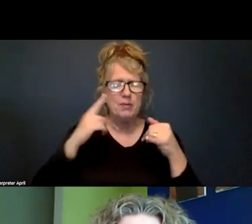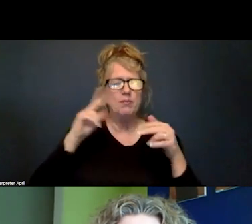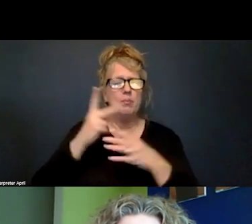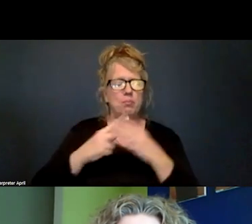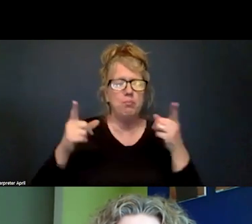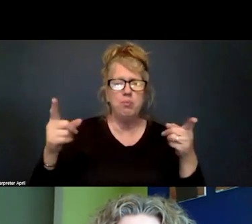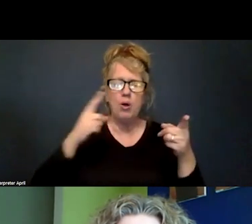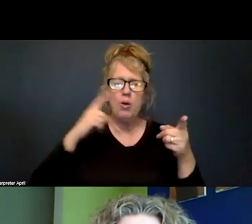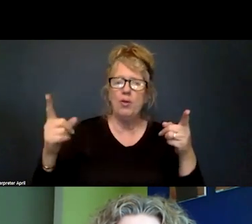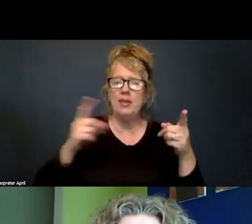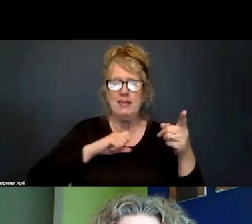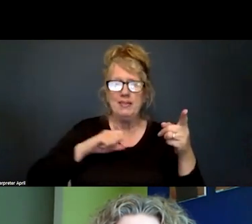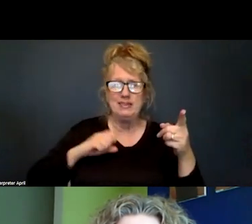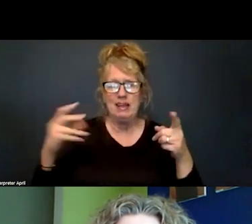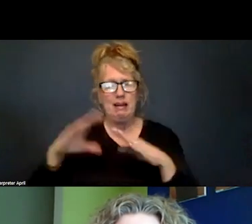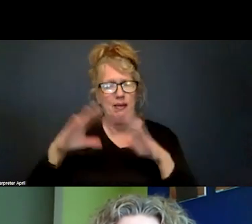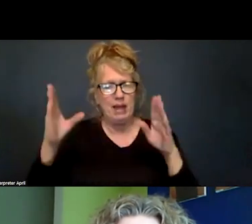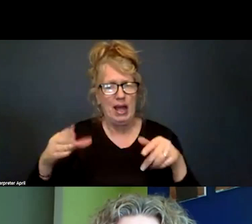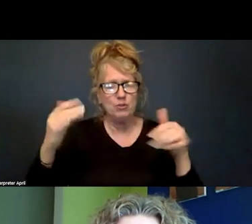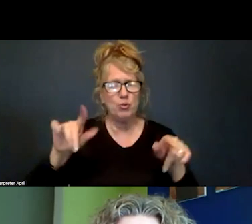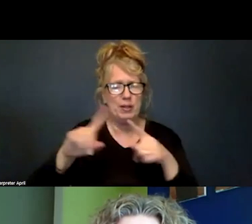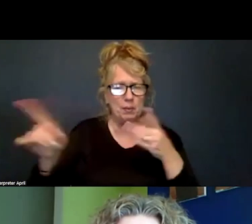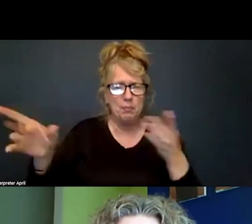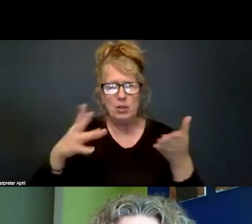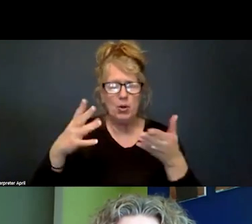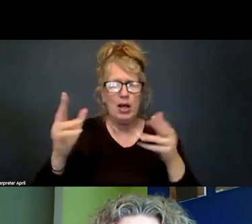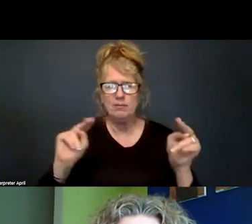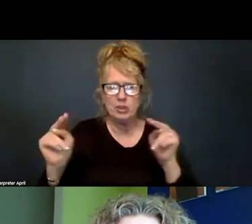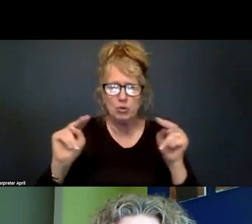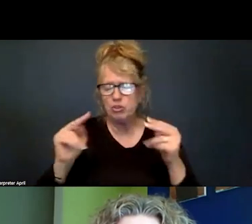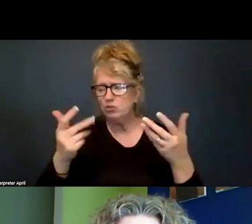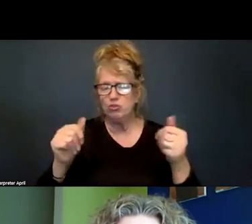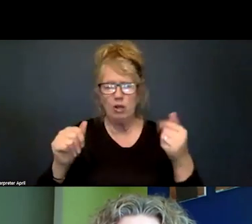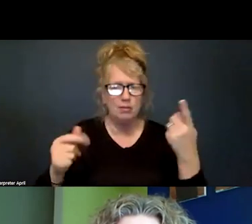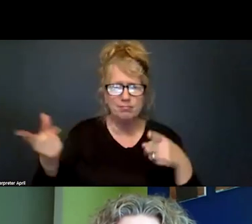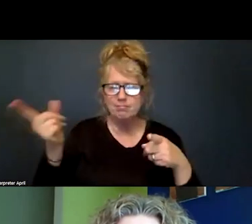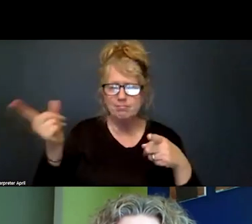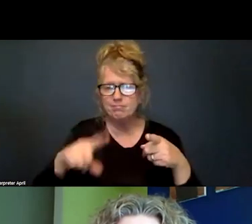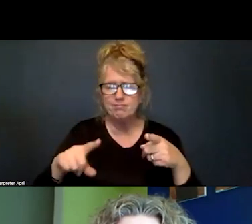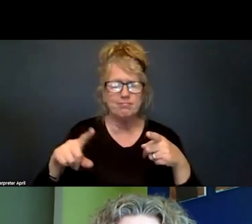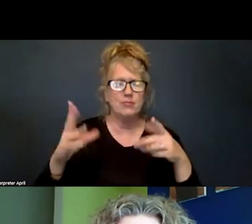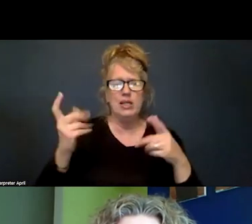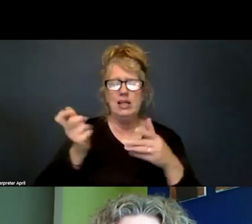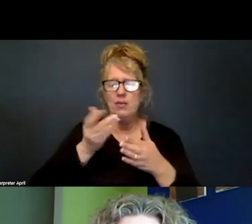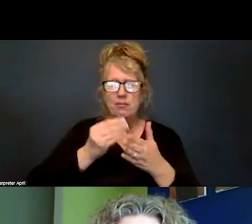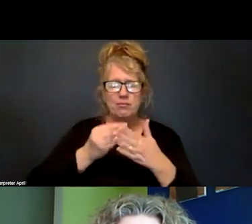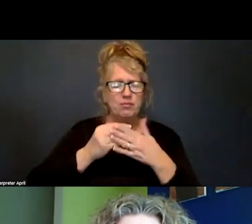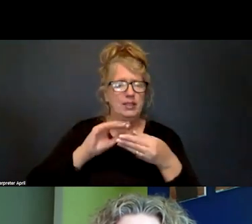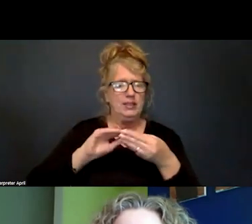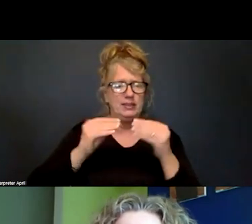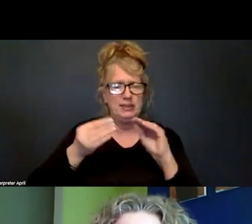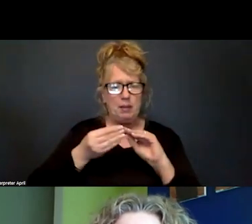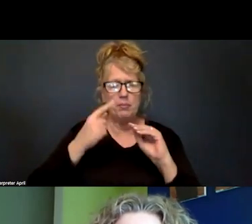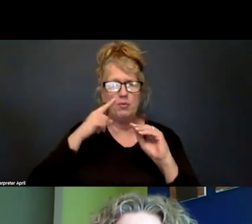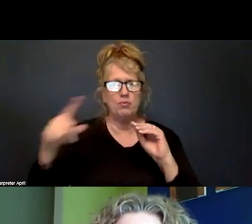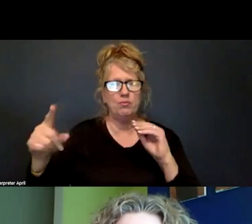both parties are in the midst of negotiations to try to find agreement on top line funding numbers for the rest of